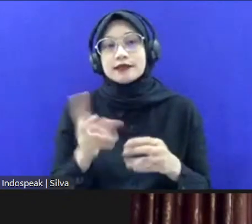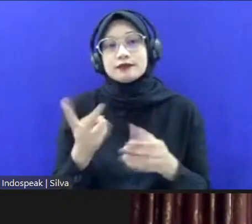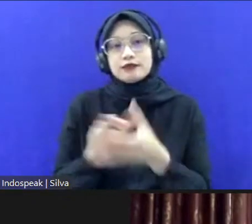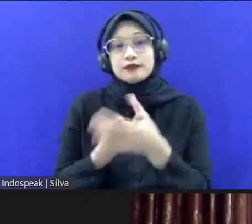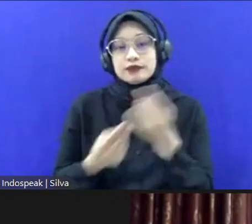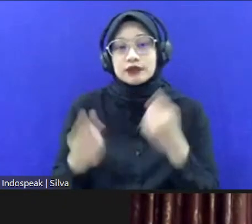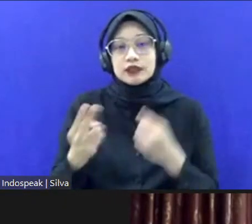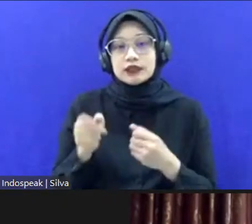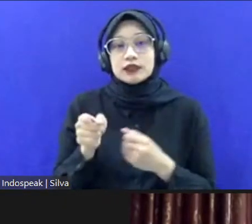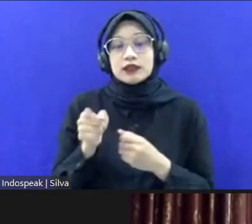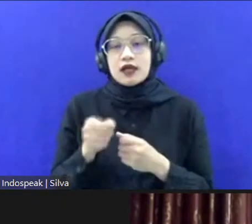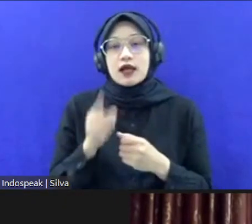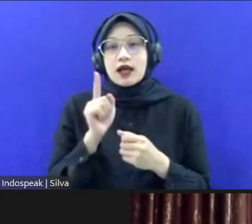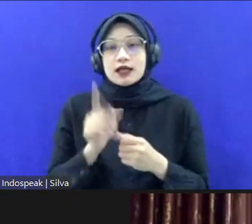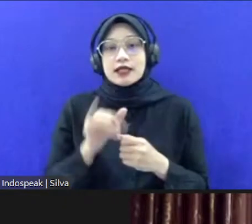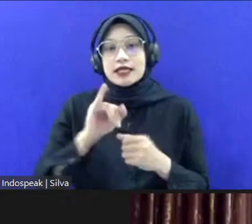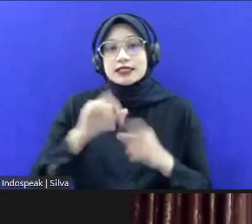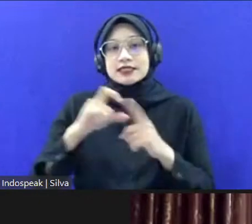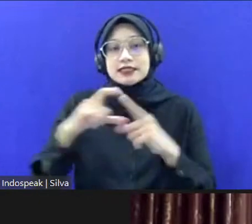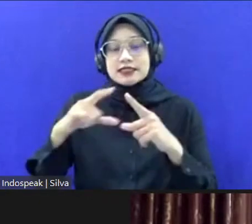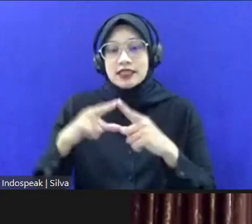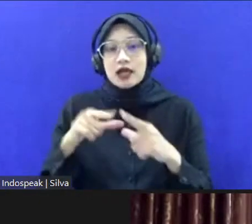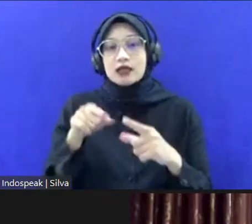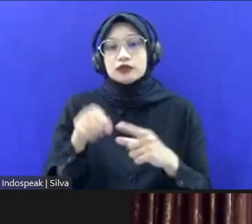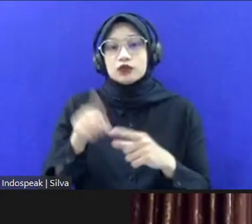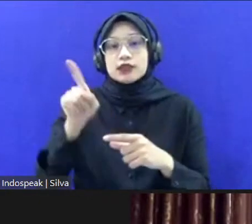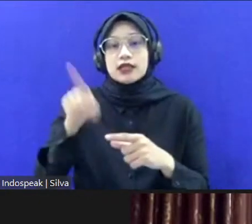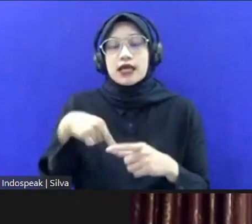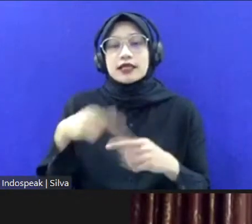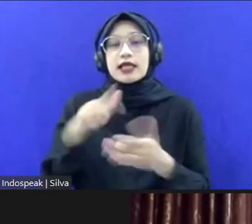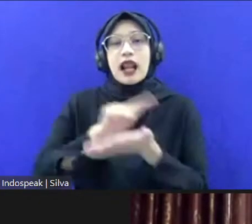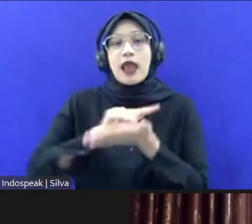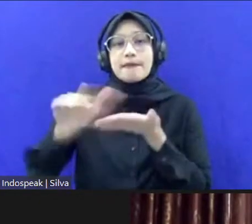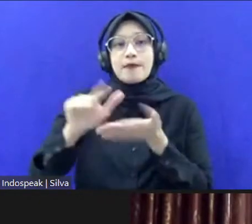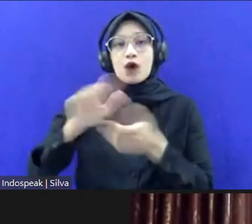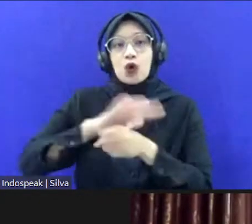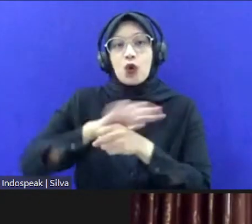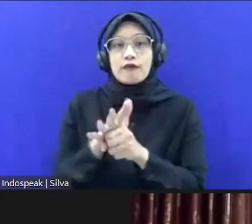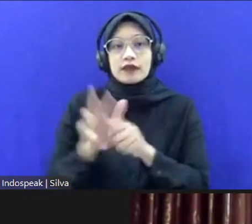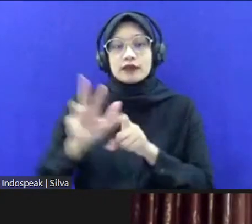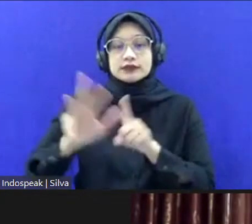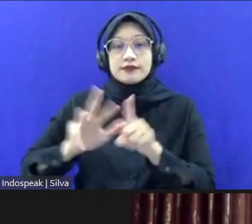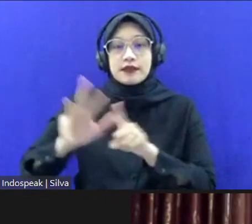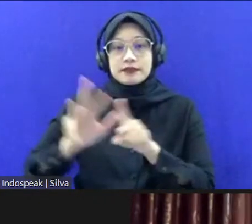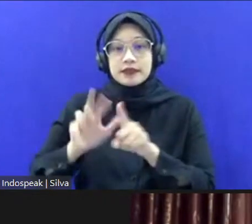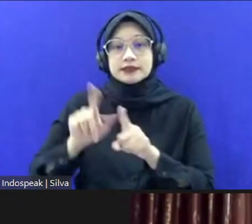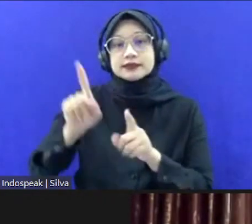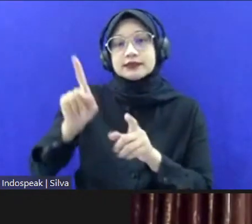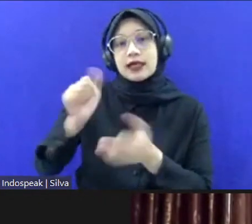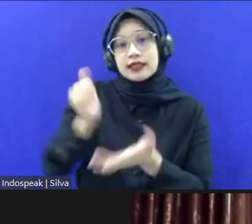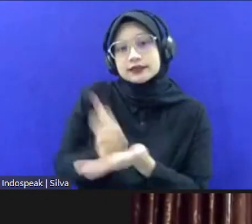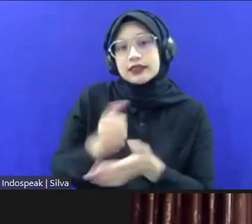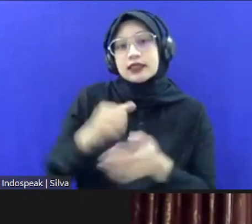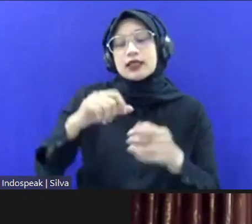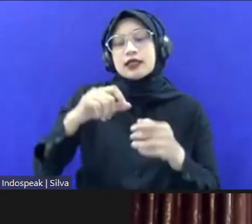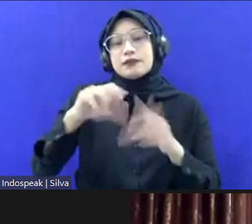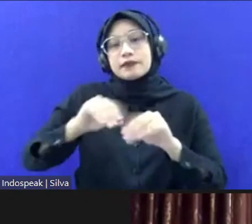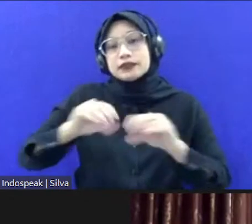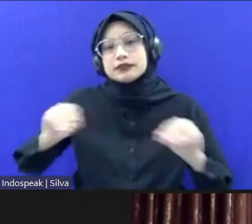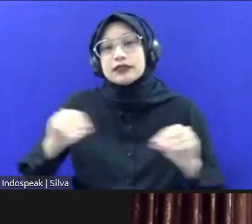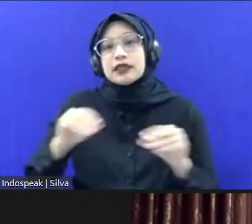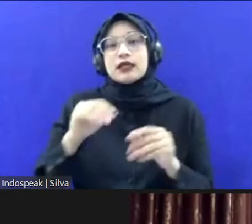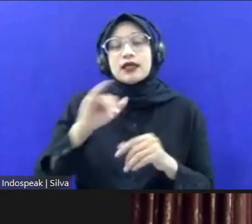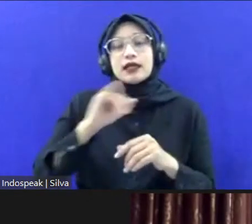Lapor COVID-19, Leni Ikawati from Eijkman Institute and Oxford University,